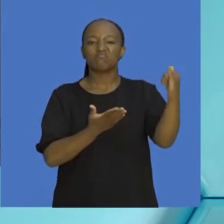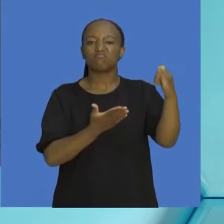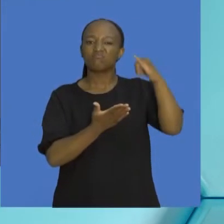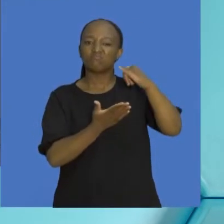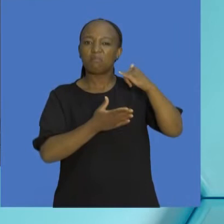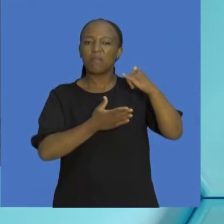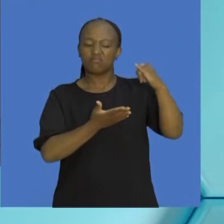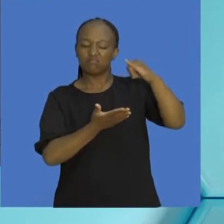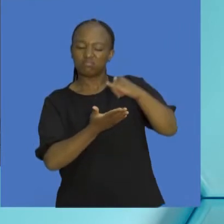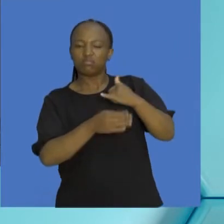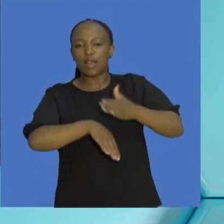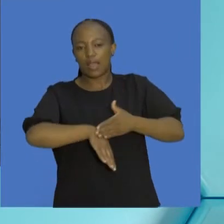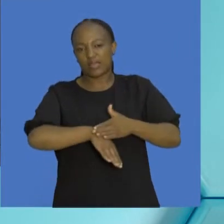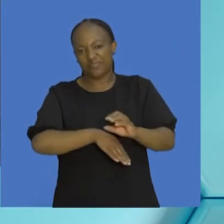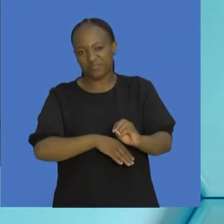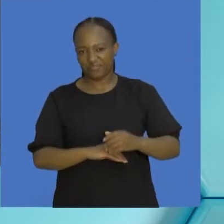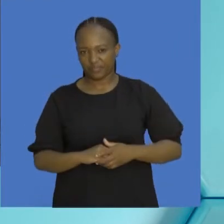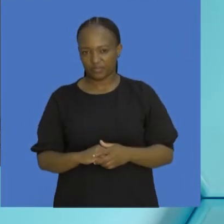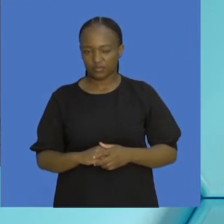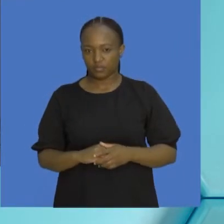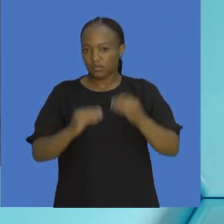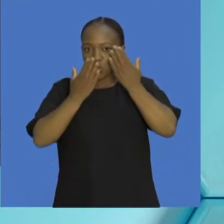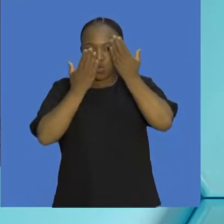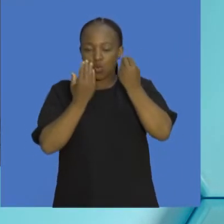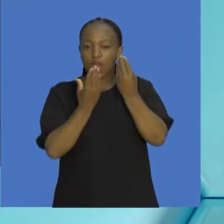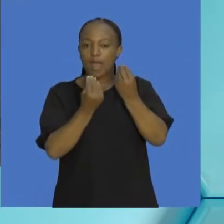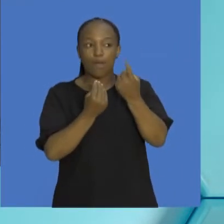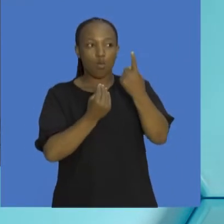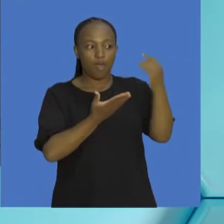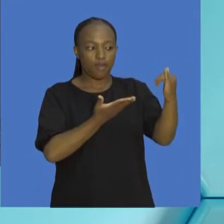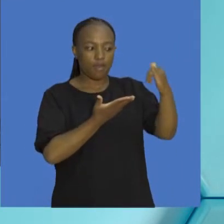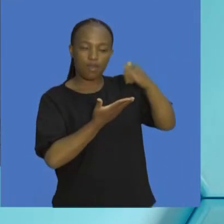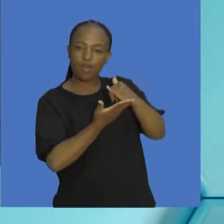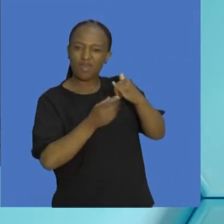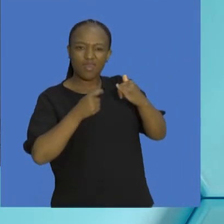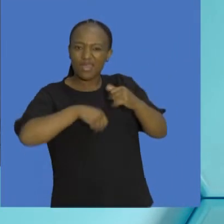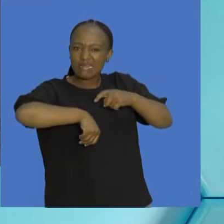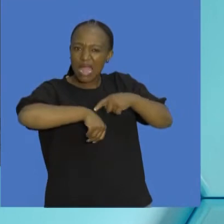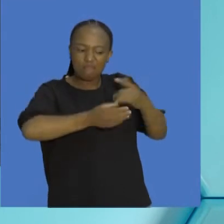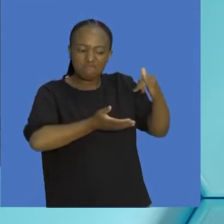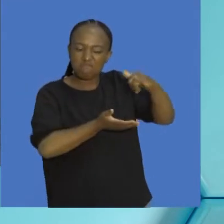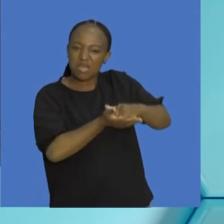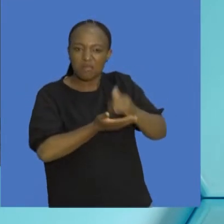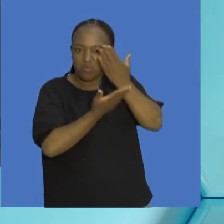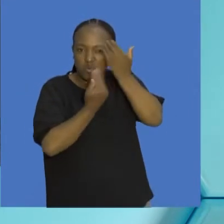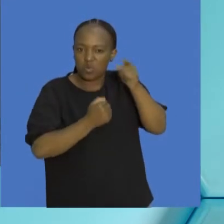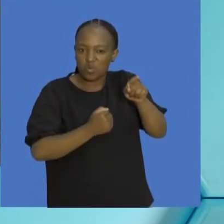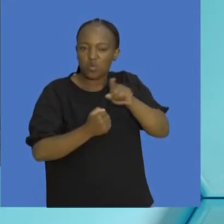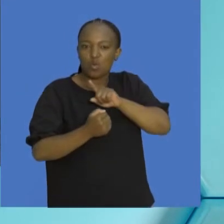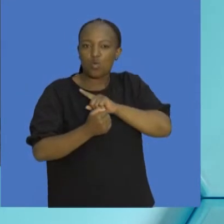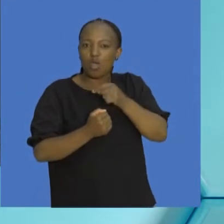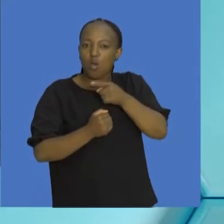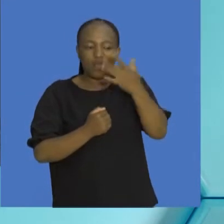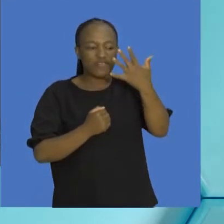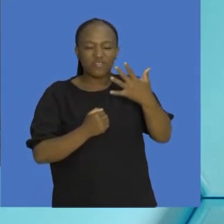27 aircraft were late. We don't know that aircraft 1, what time the first aircraft arrived, the second one,